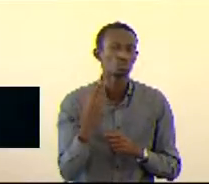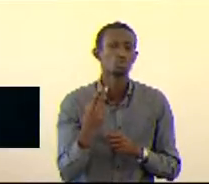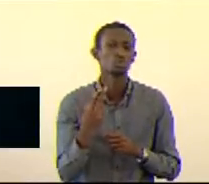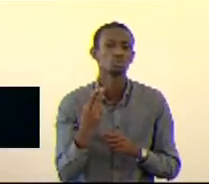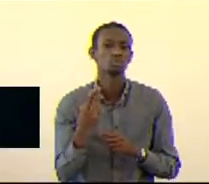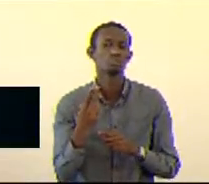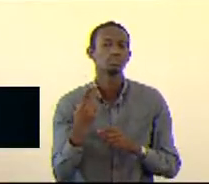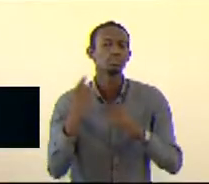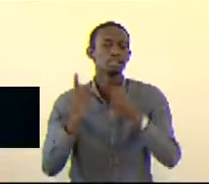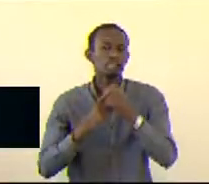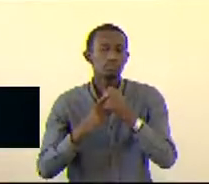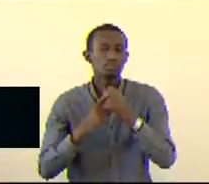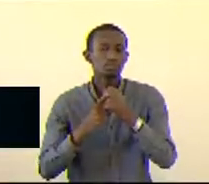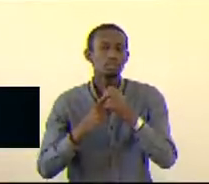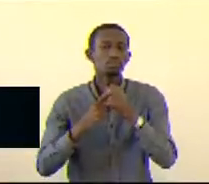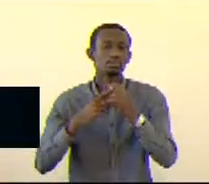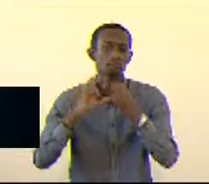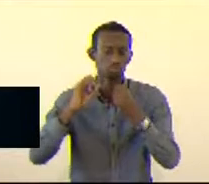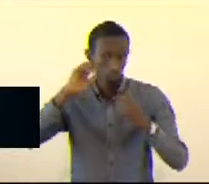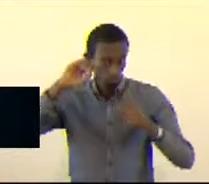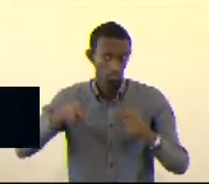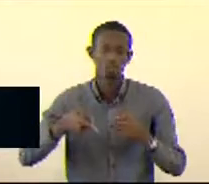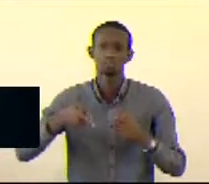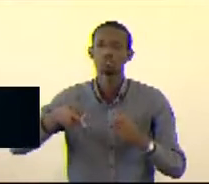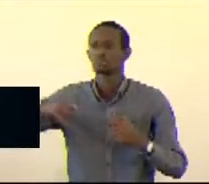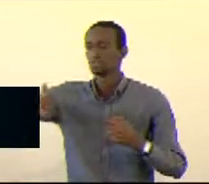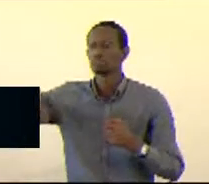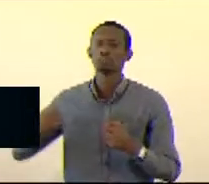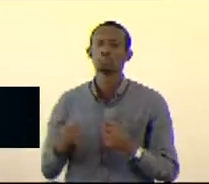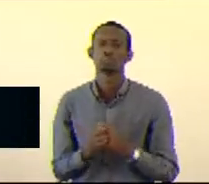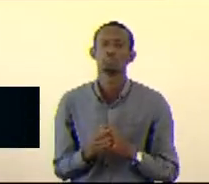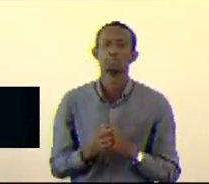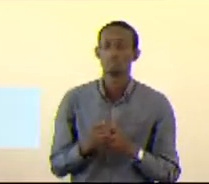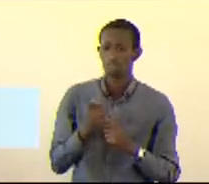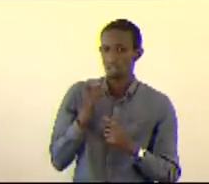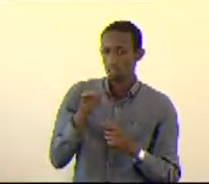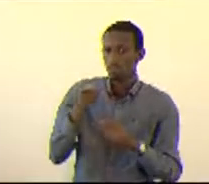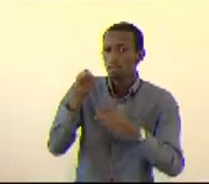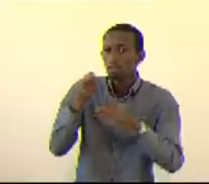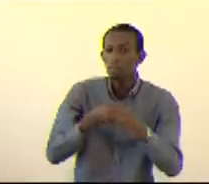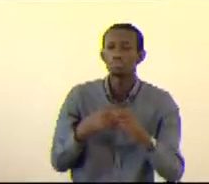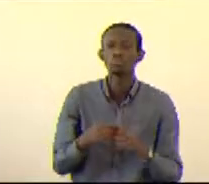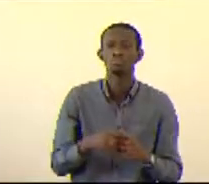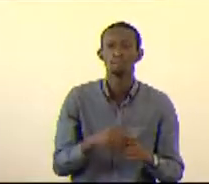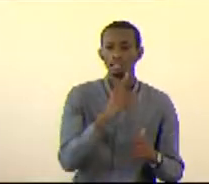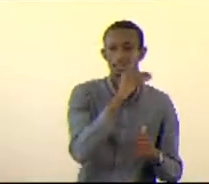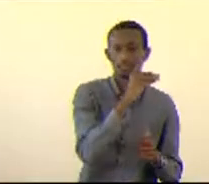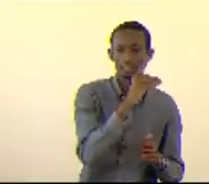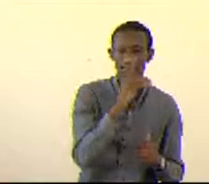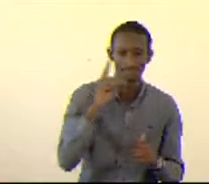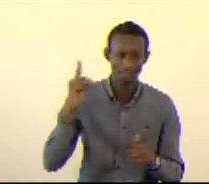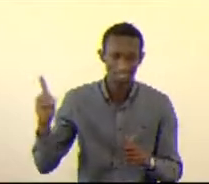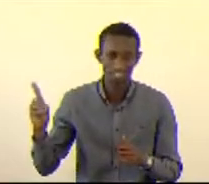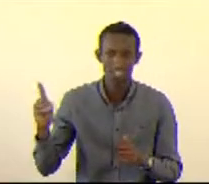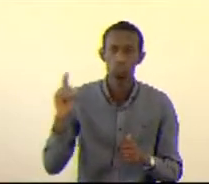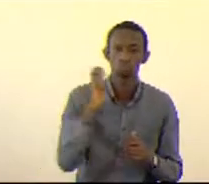2,260,000 joules. That is from D to E. Now, compare that with from B to C. B to C, we are